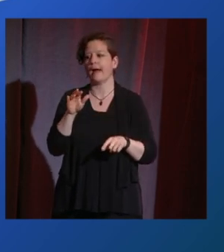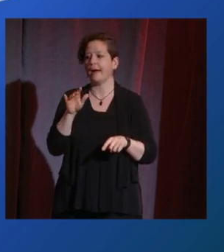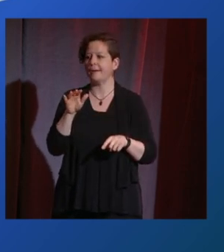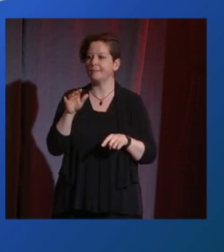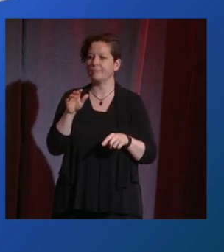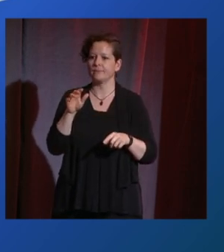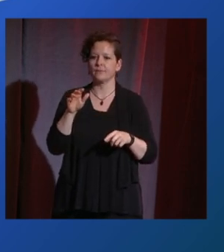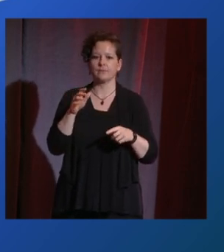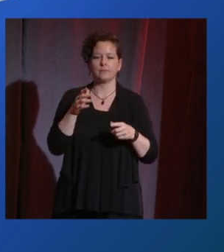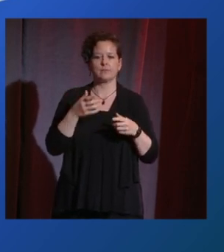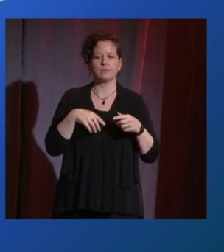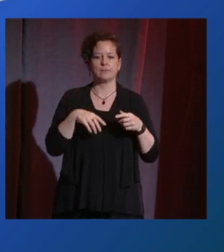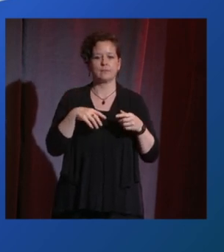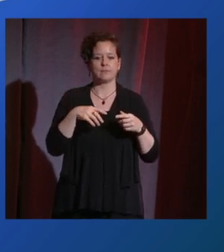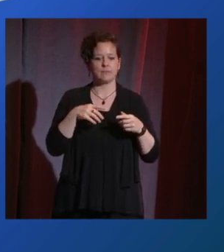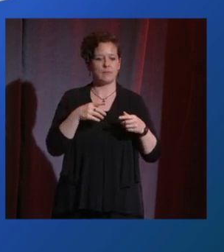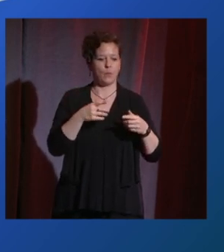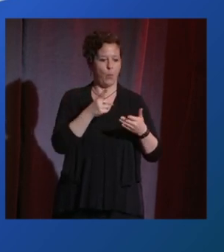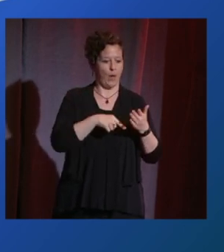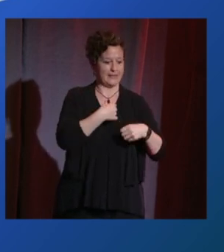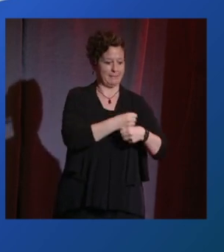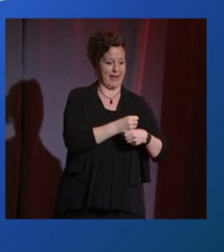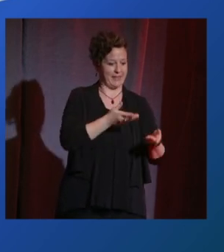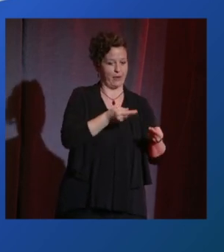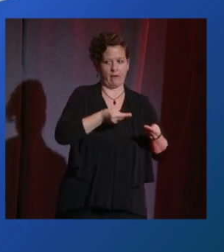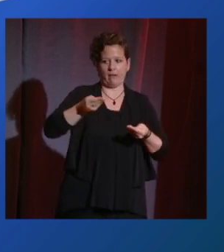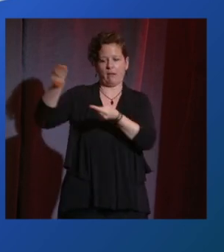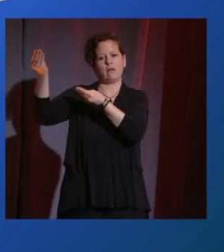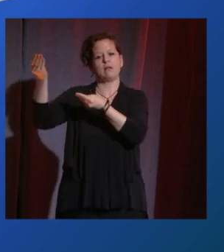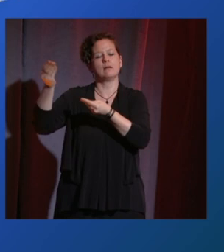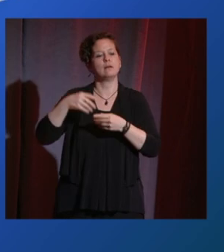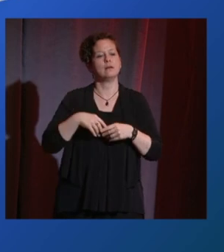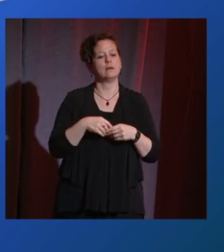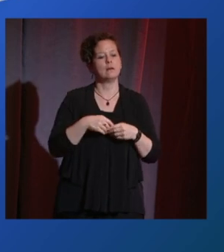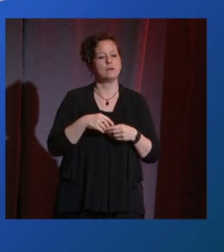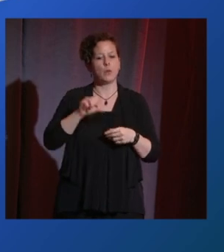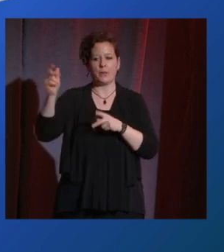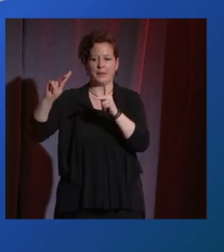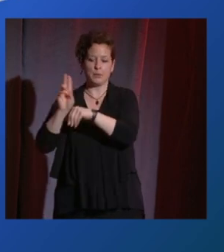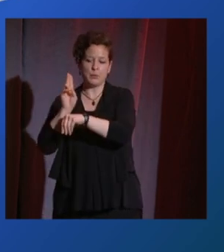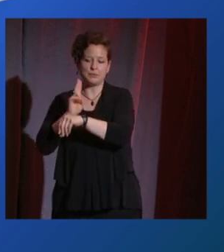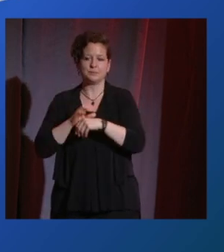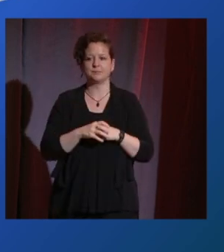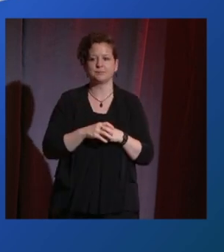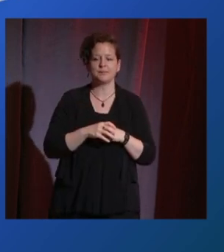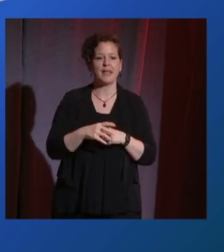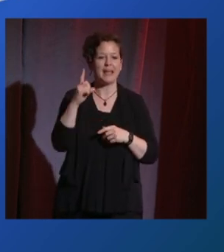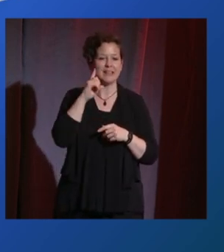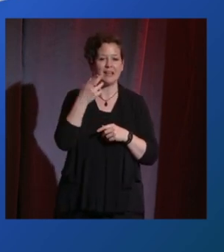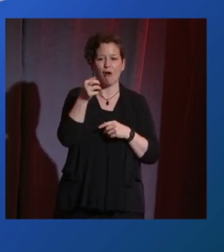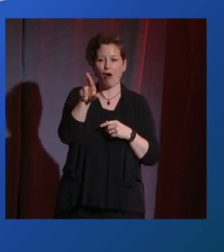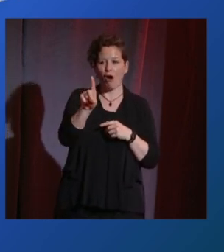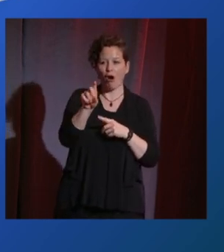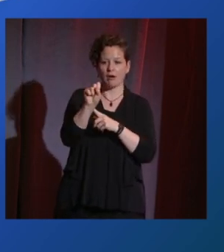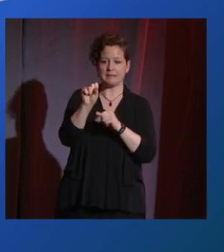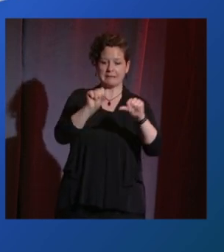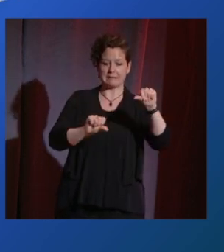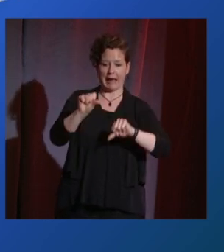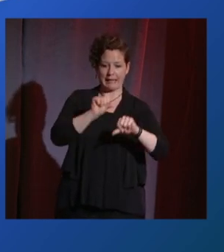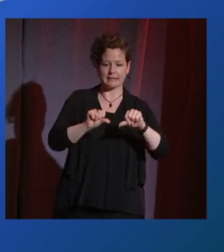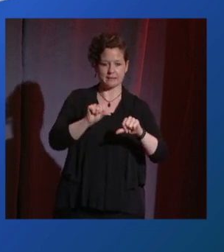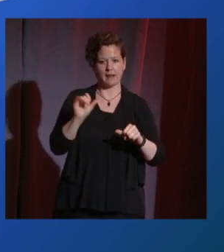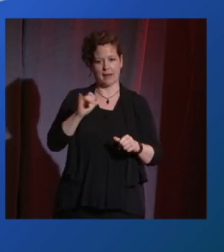routes that come farther down the line and I don't think that it's as knowledgeable that those hard Sciences are needed in the